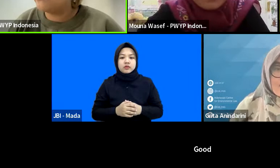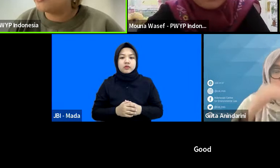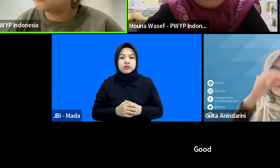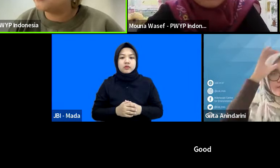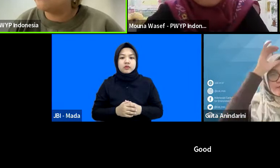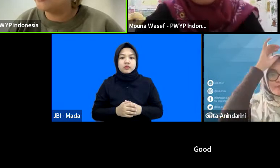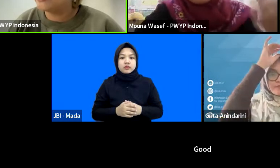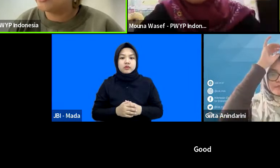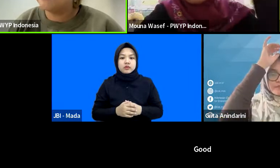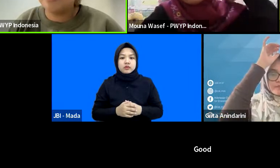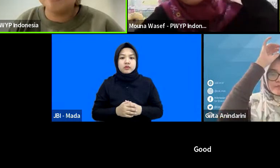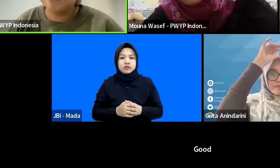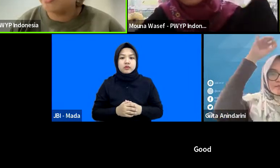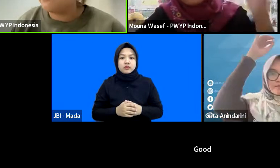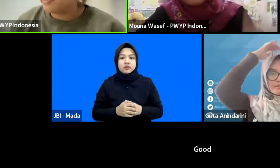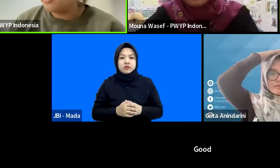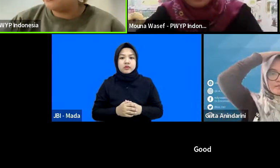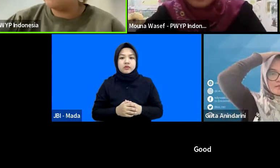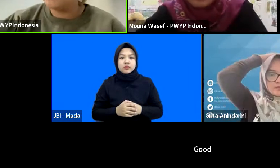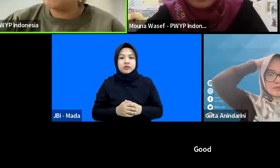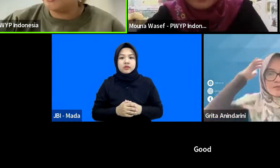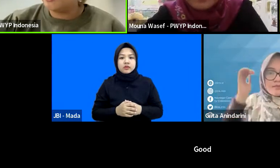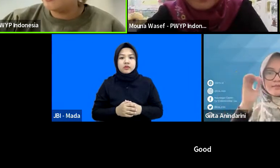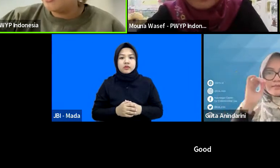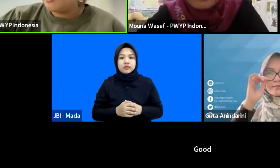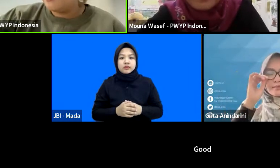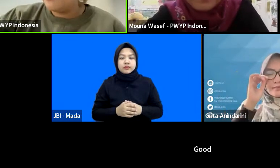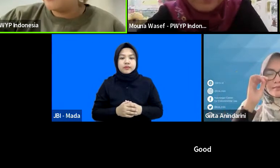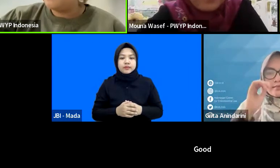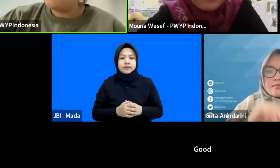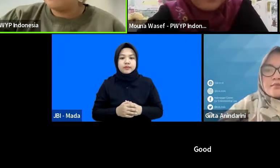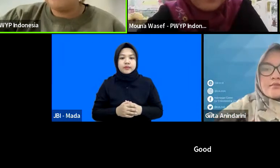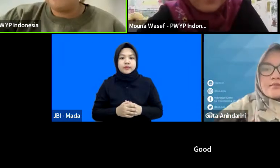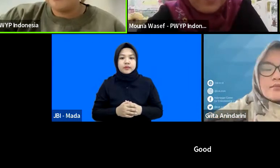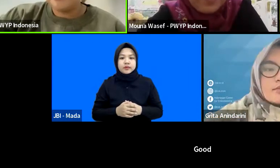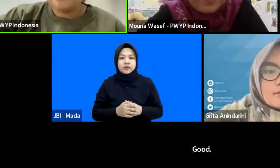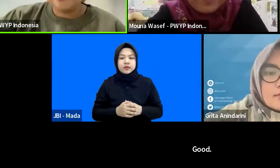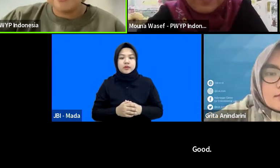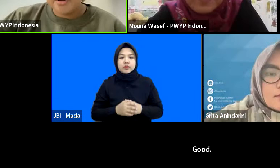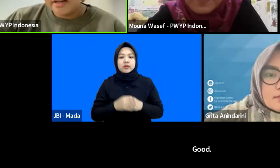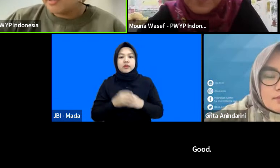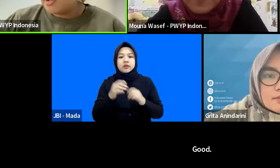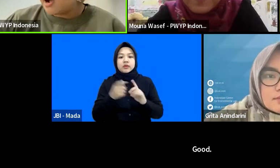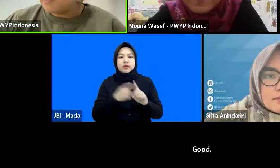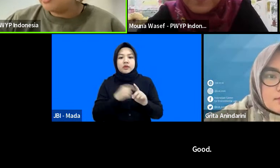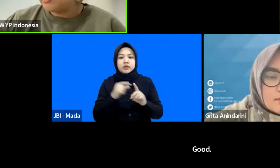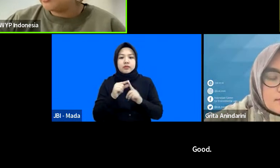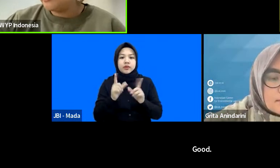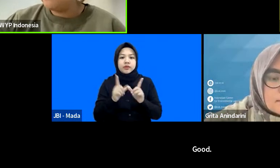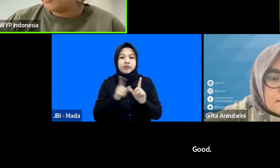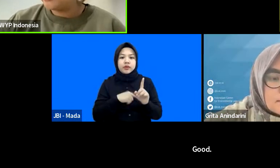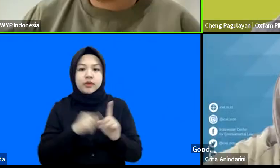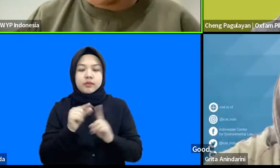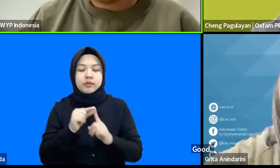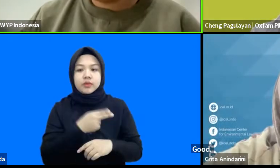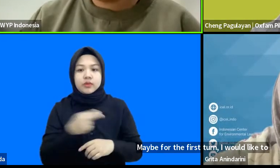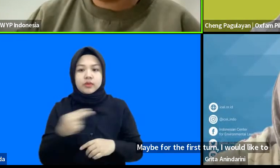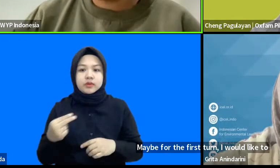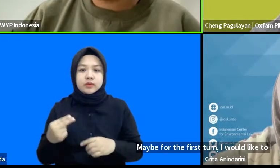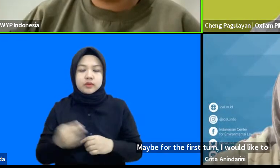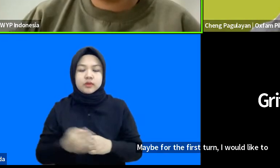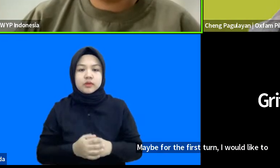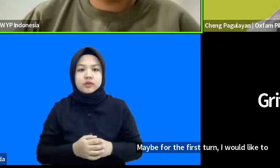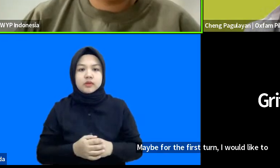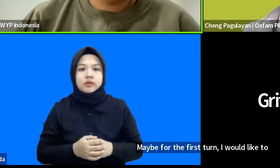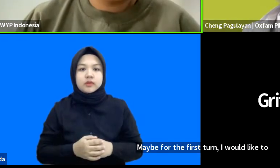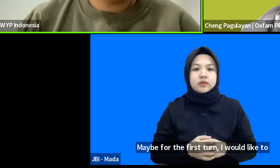and advocacy division in PWYP Indonesia. Maybe for the first turn, I would like to invite Cheng